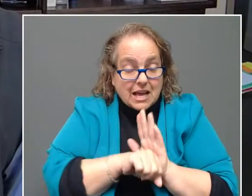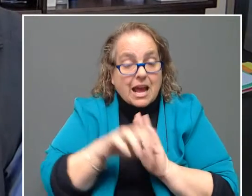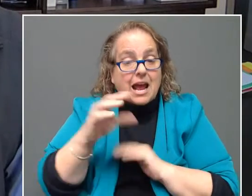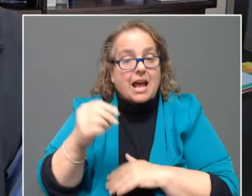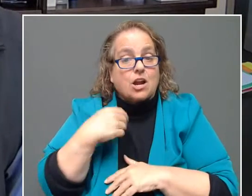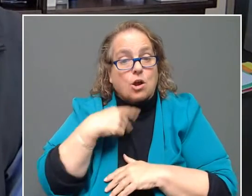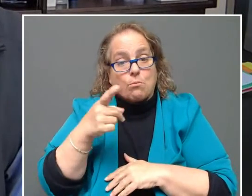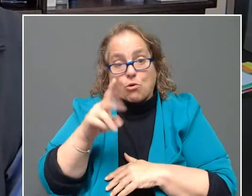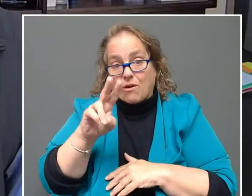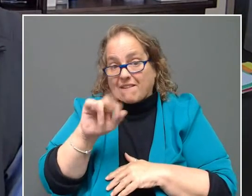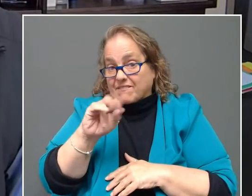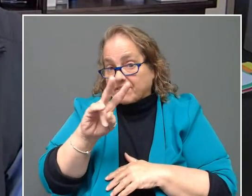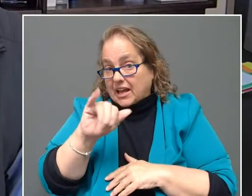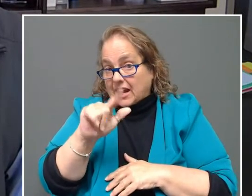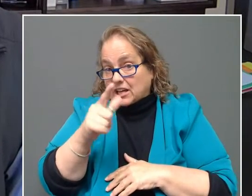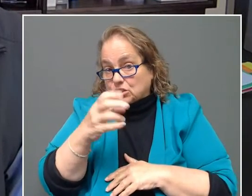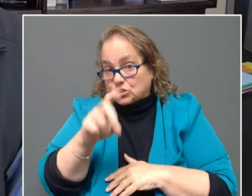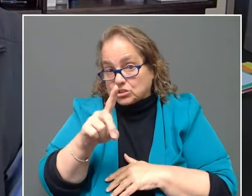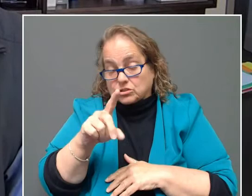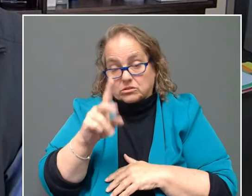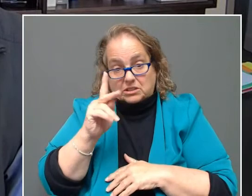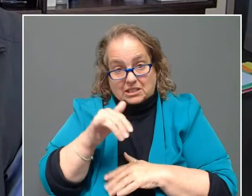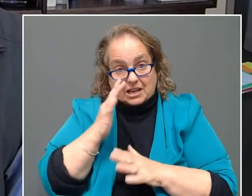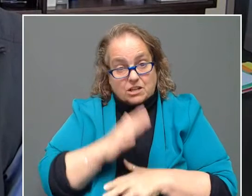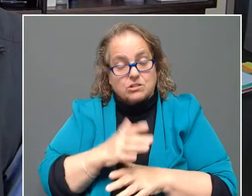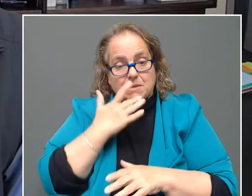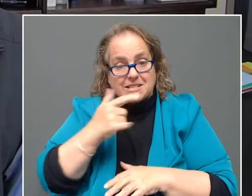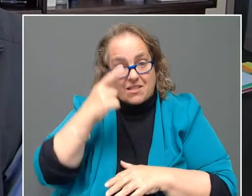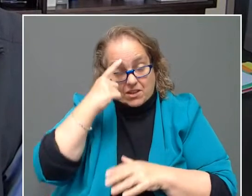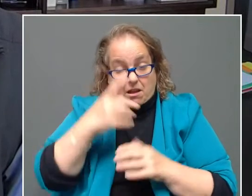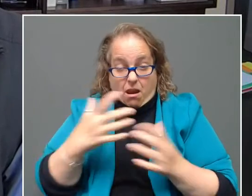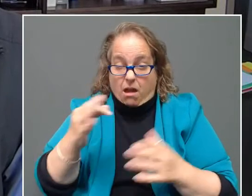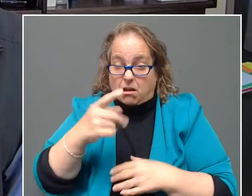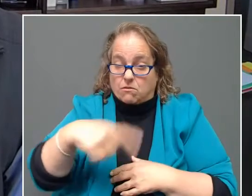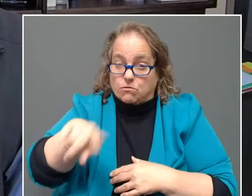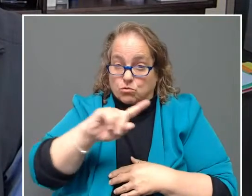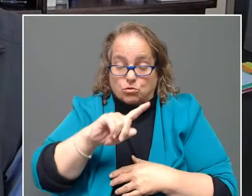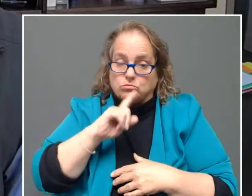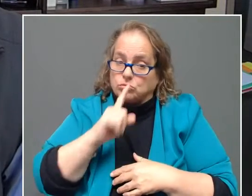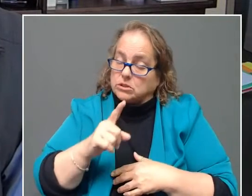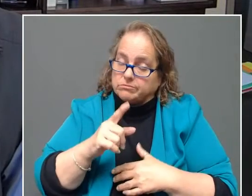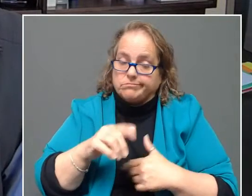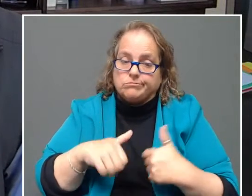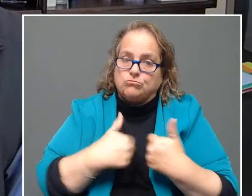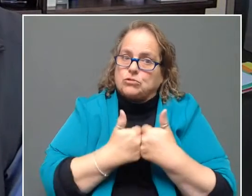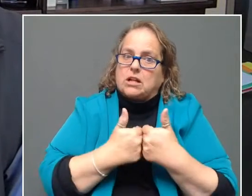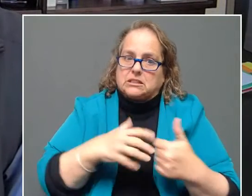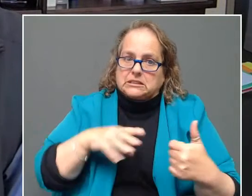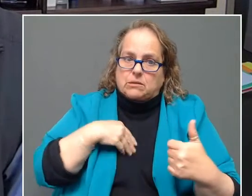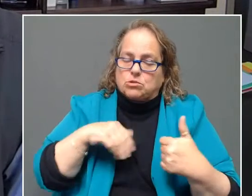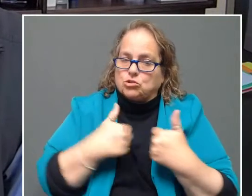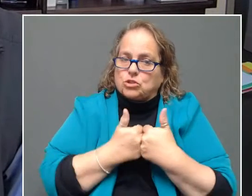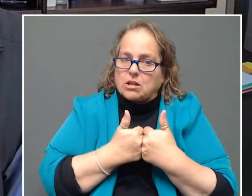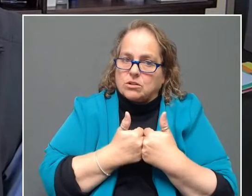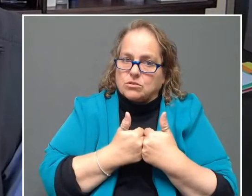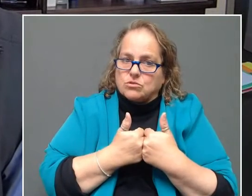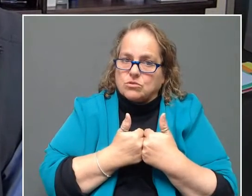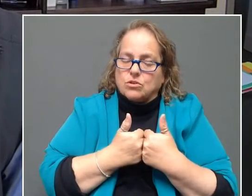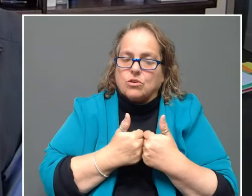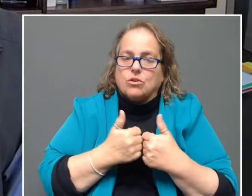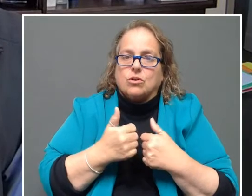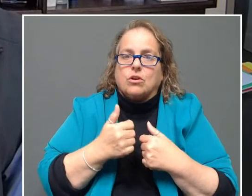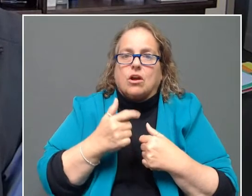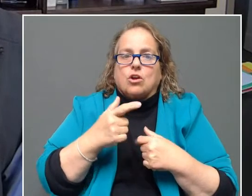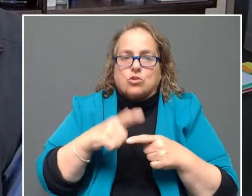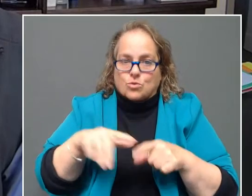Kentuckian, because I think there's a whole lot of you out there who have risen to the challenge and responded to the call to get your shot of hope when the chance